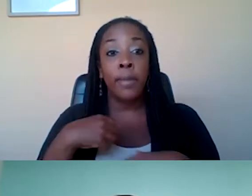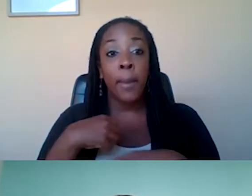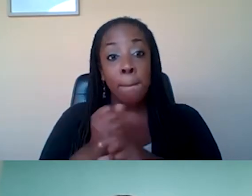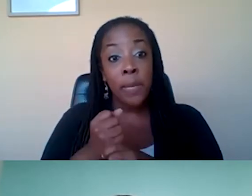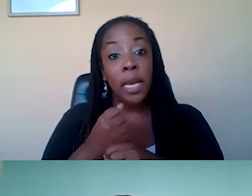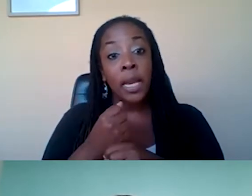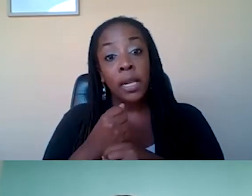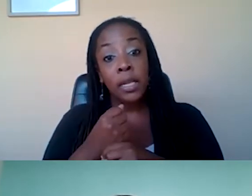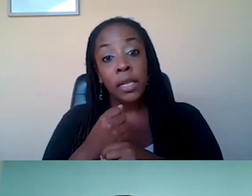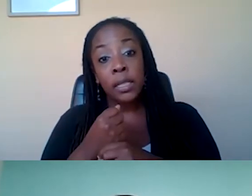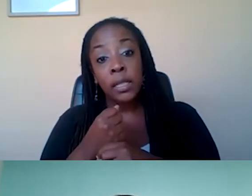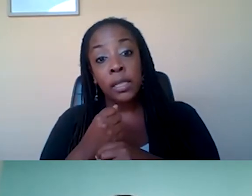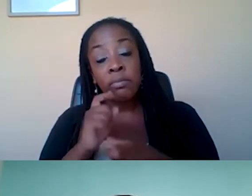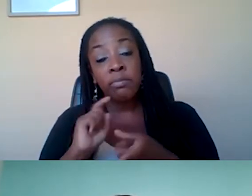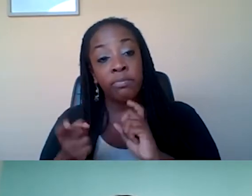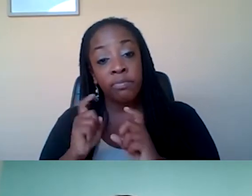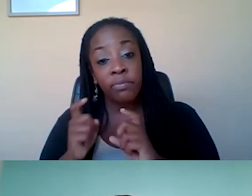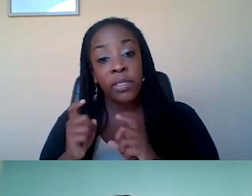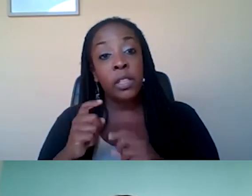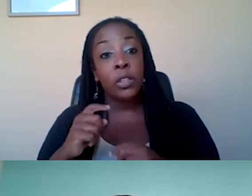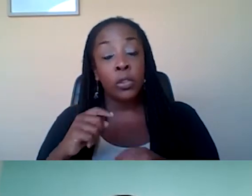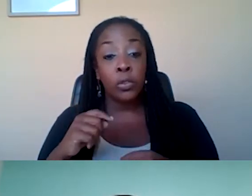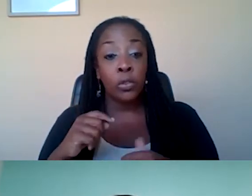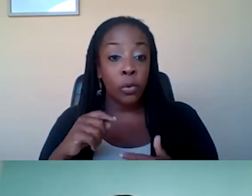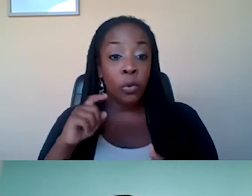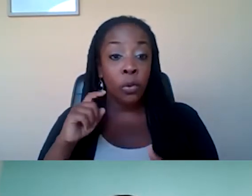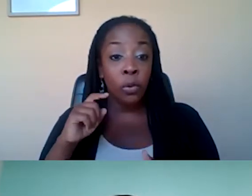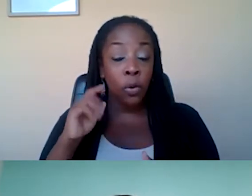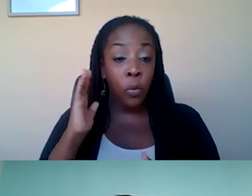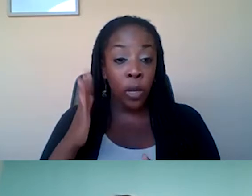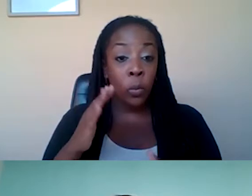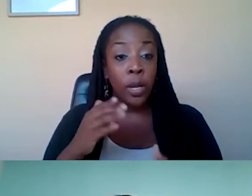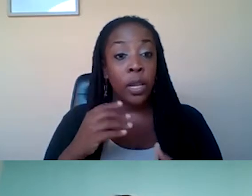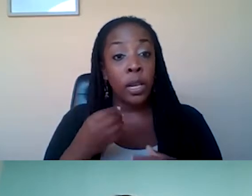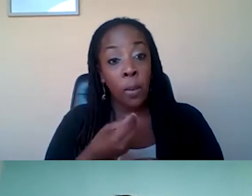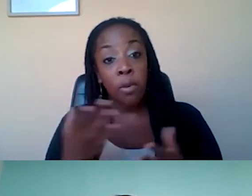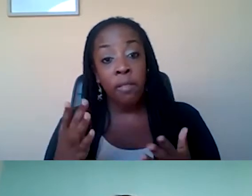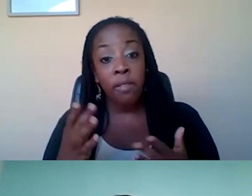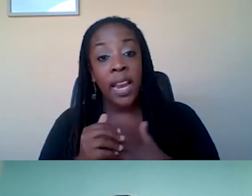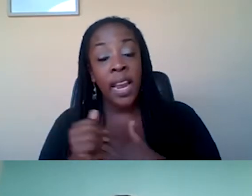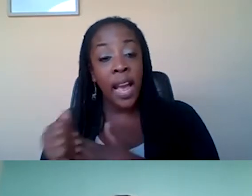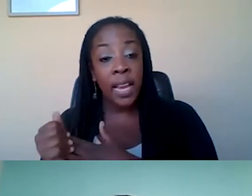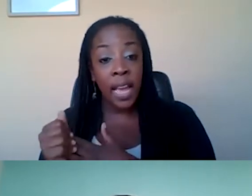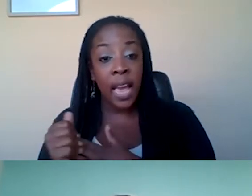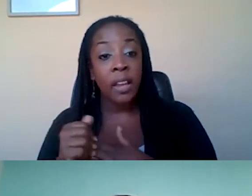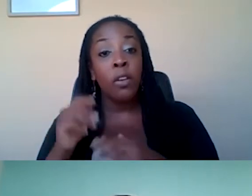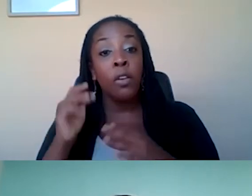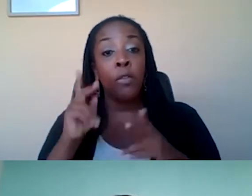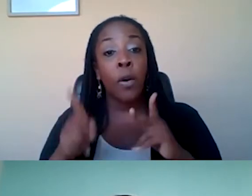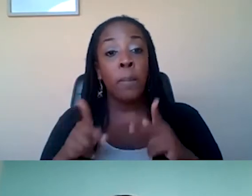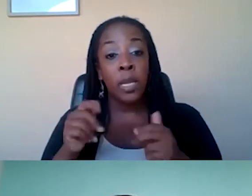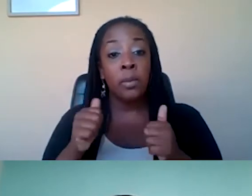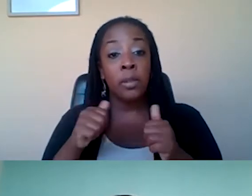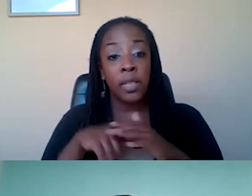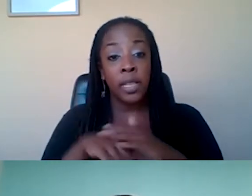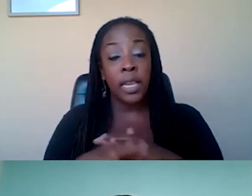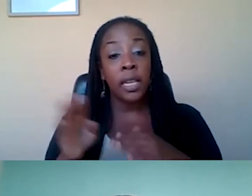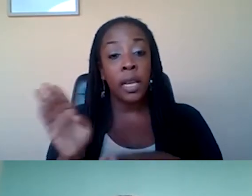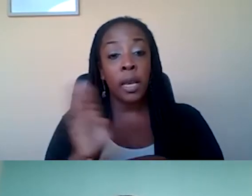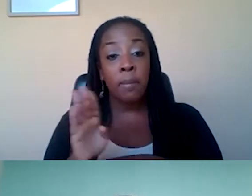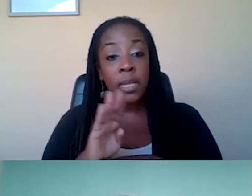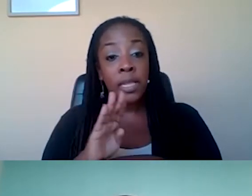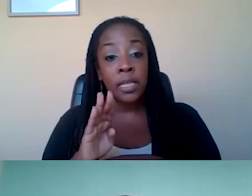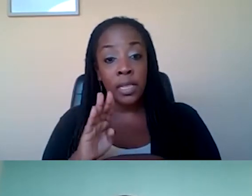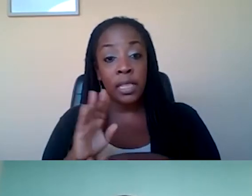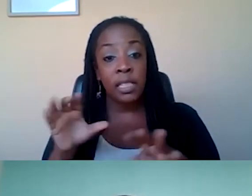off, then it will be providing the guide for the persons in the business sector to utilize. Also,